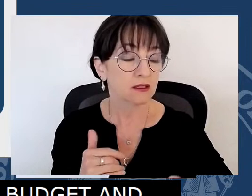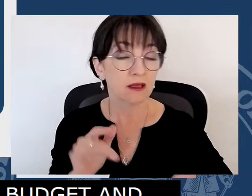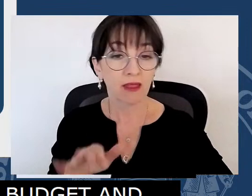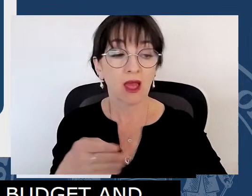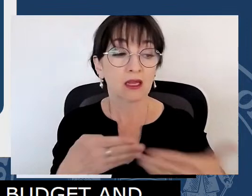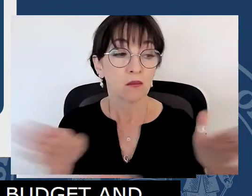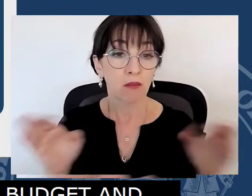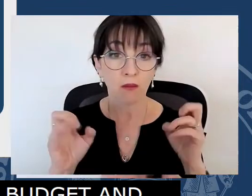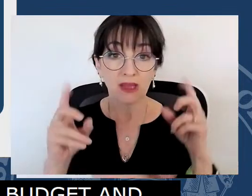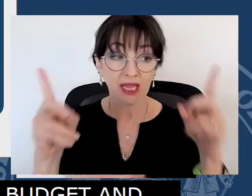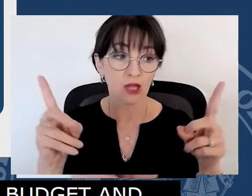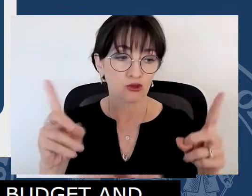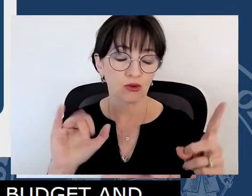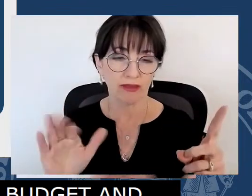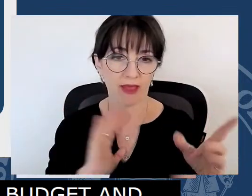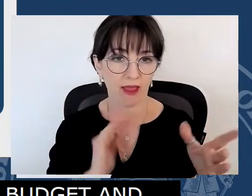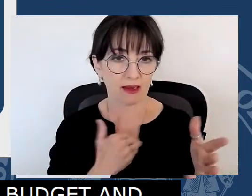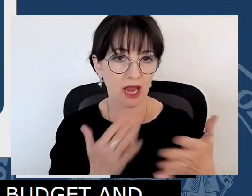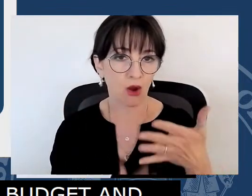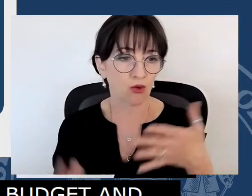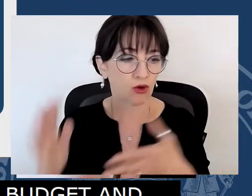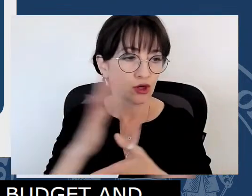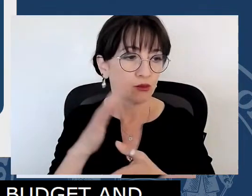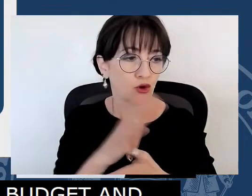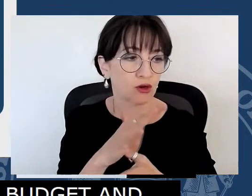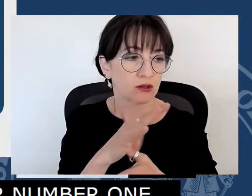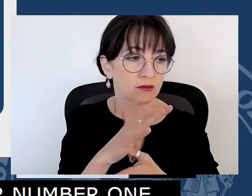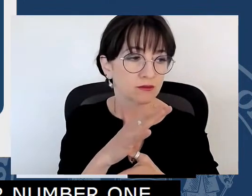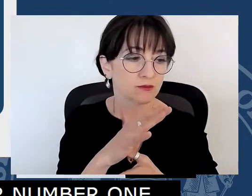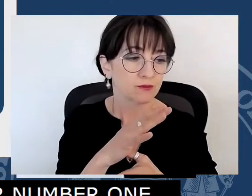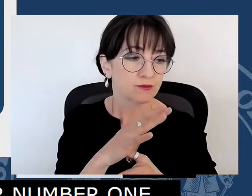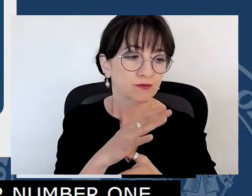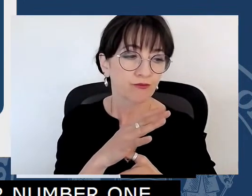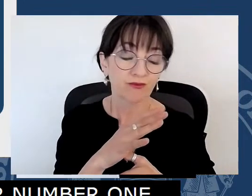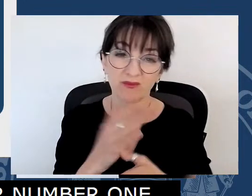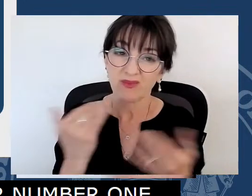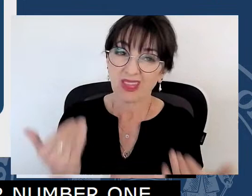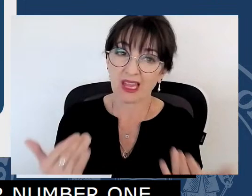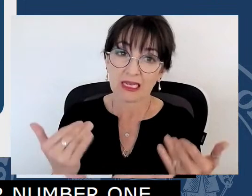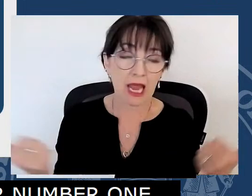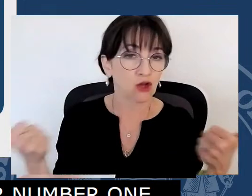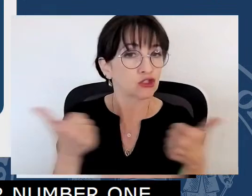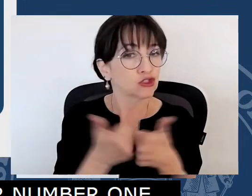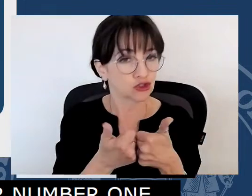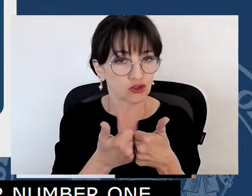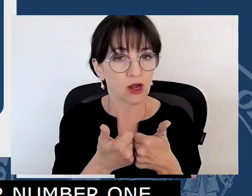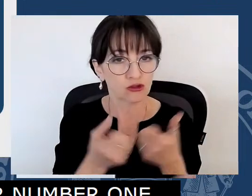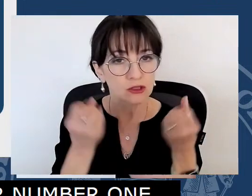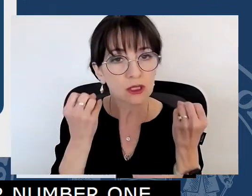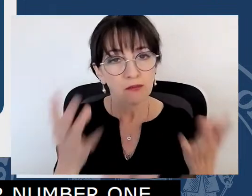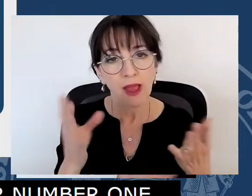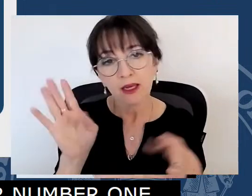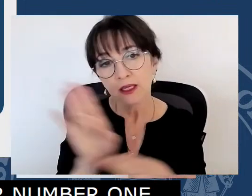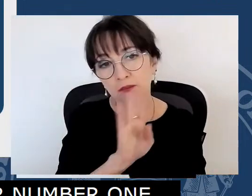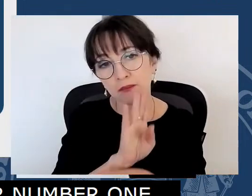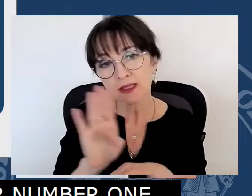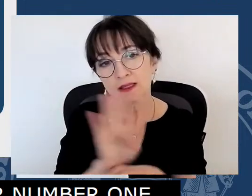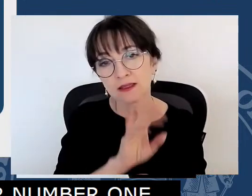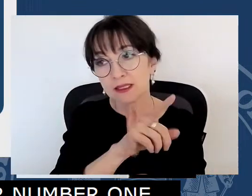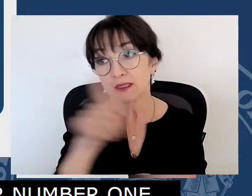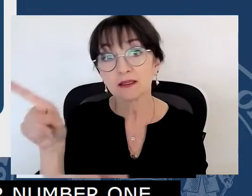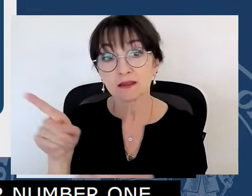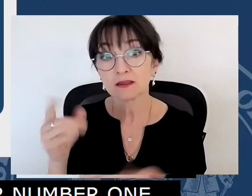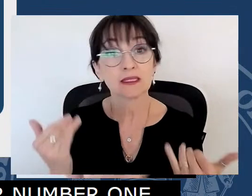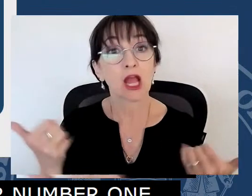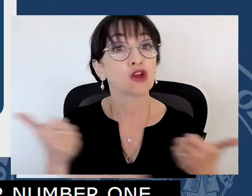priority. And it includes, this year we're having a really challenging time, as most businesses in our state hiring people right